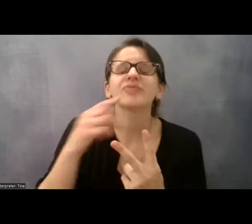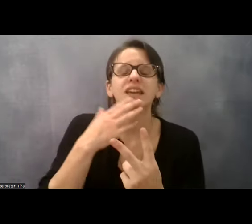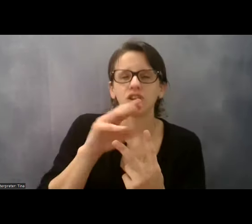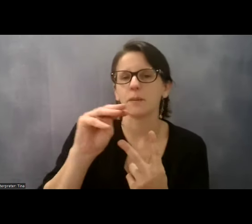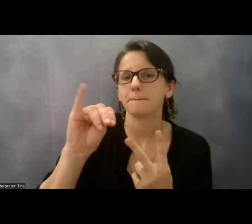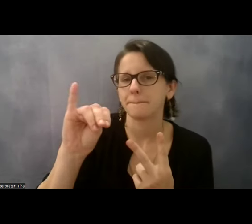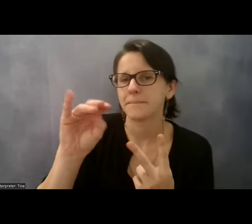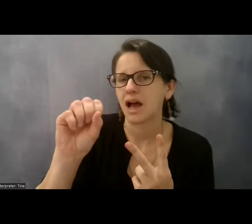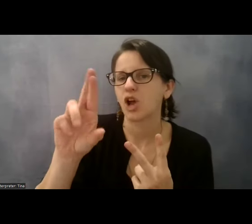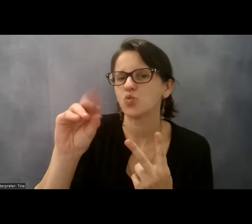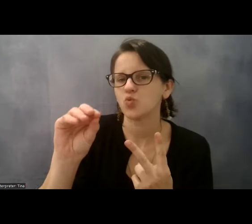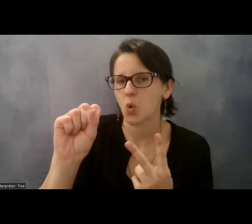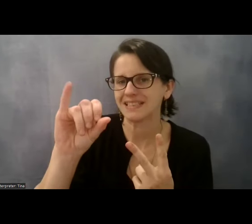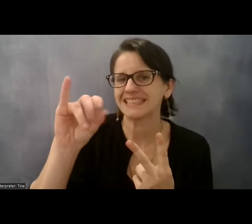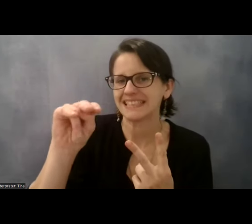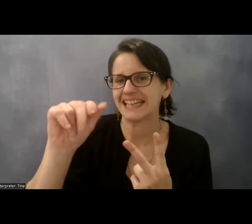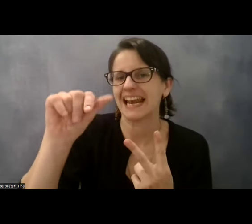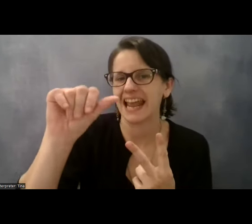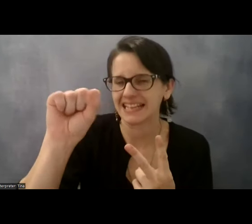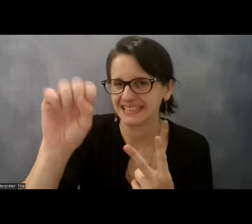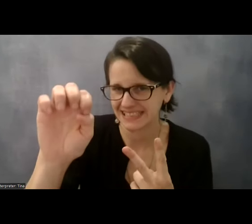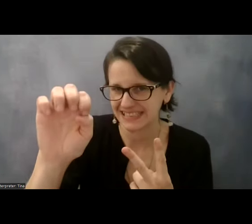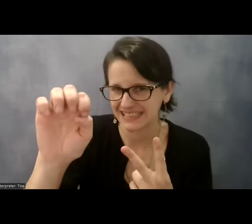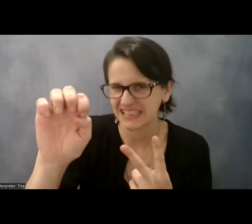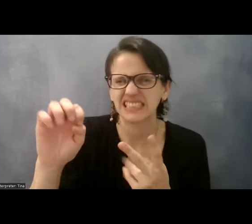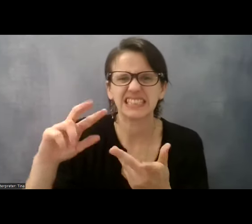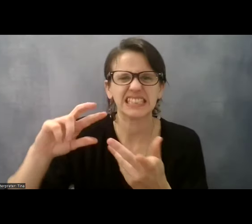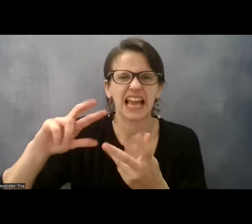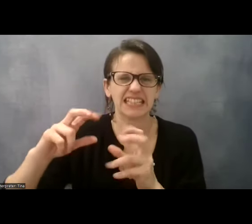is Thank you. the name of a enzyme.